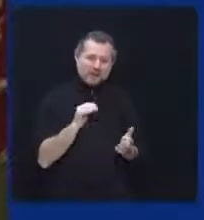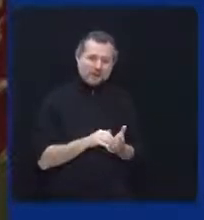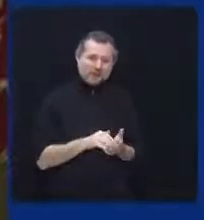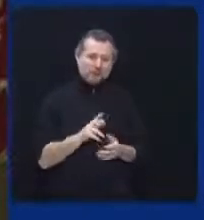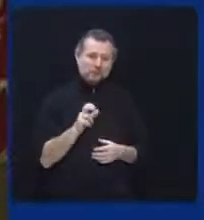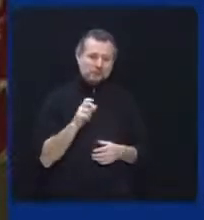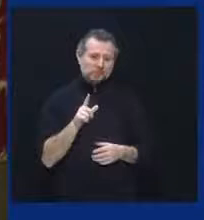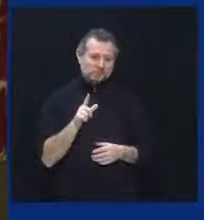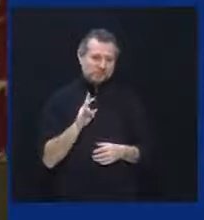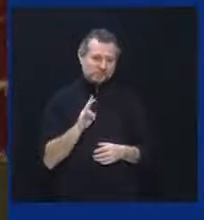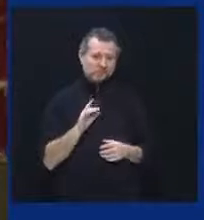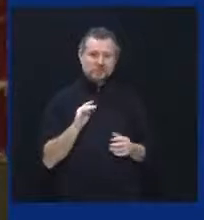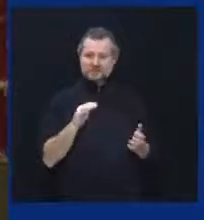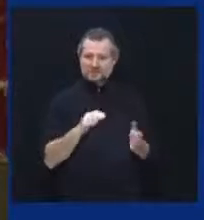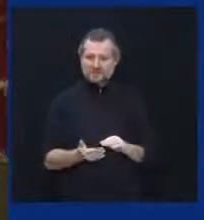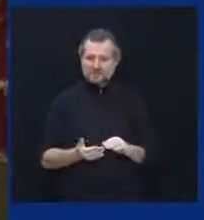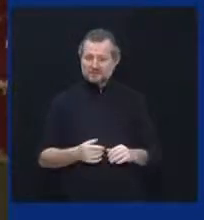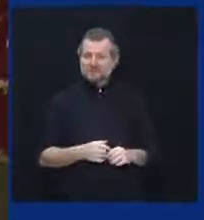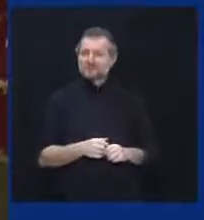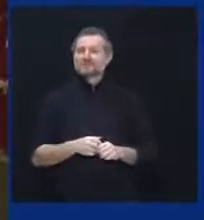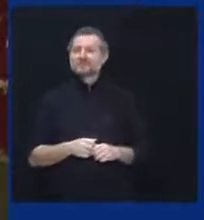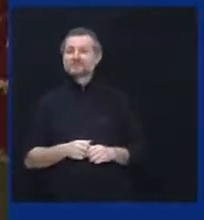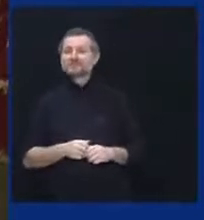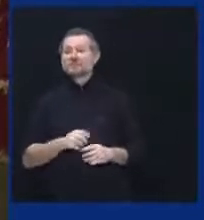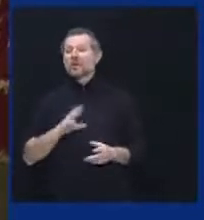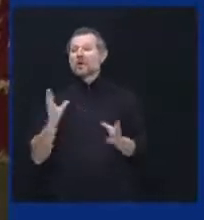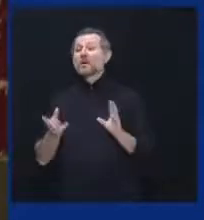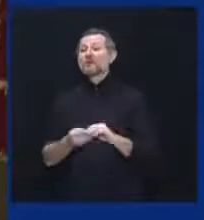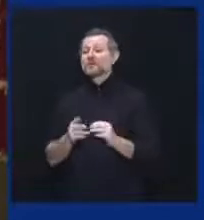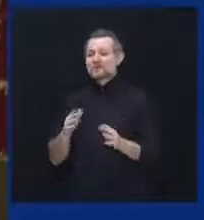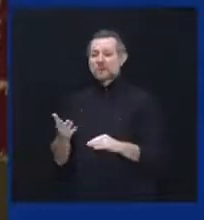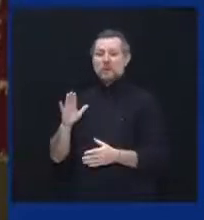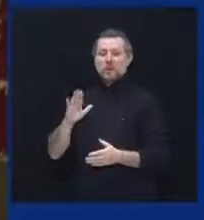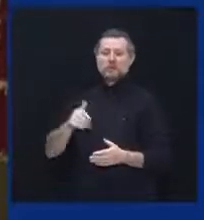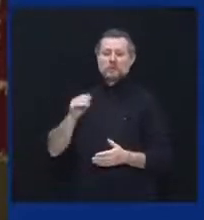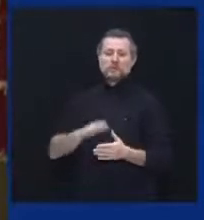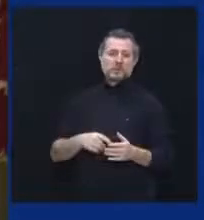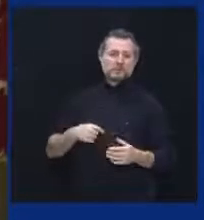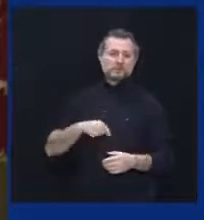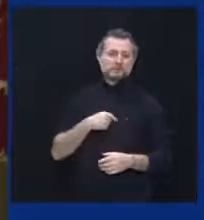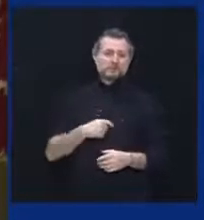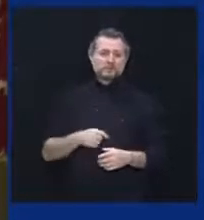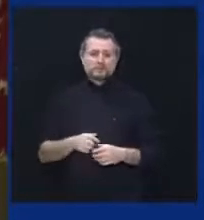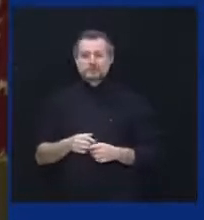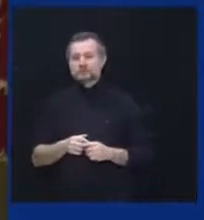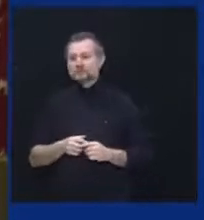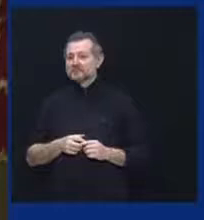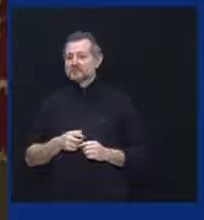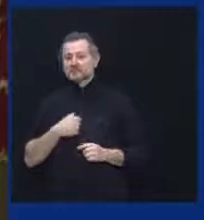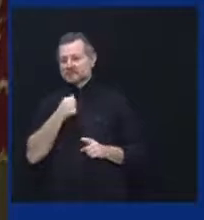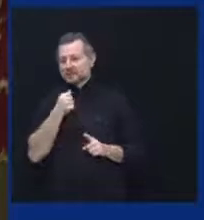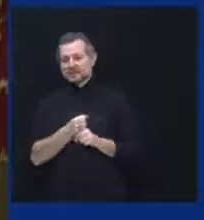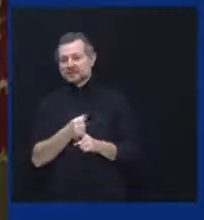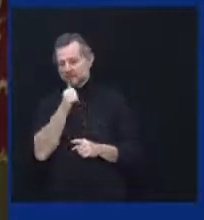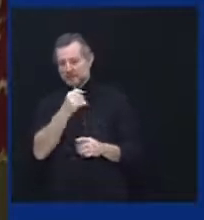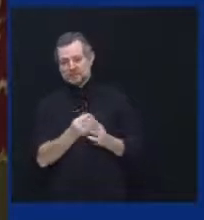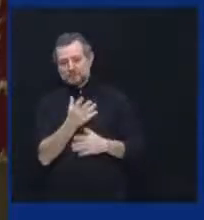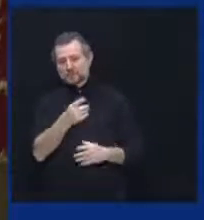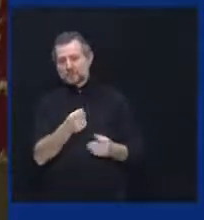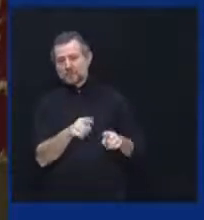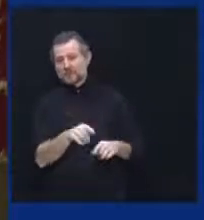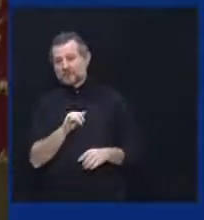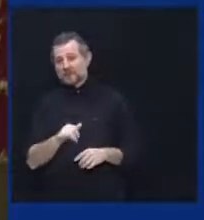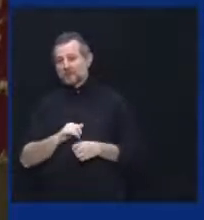deaths, whereas their overall COVID number of deaths is lower than ours. They weren't hit in the spring. And so this is a virus that is